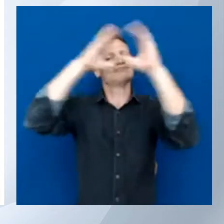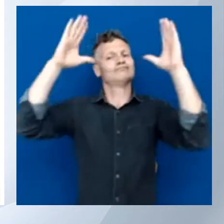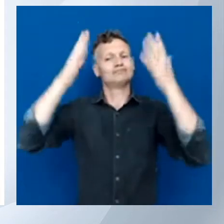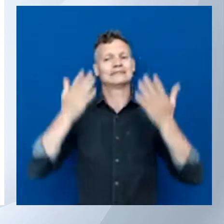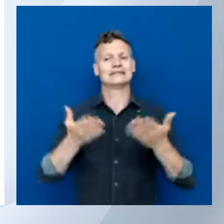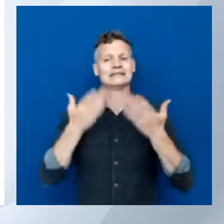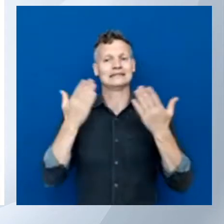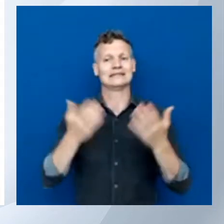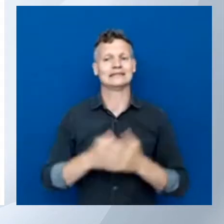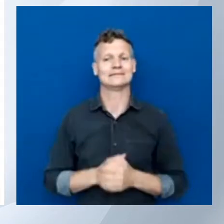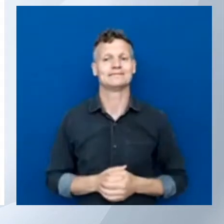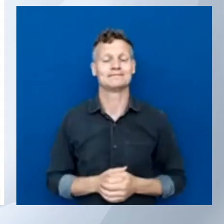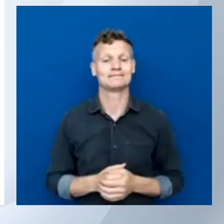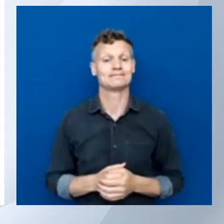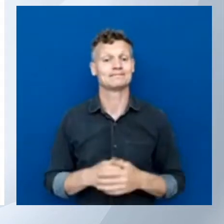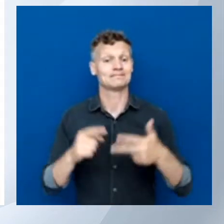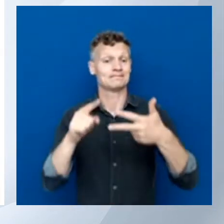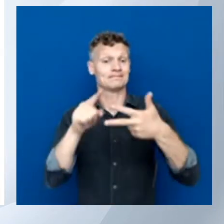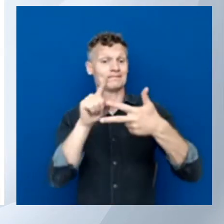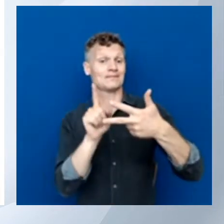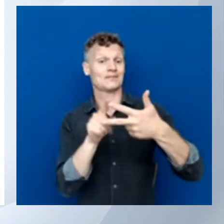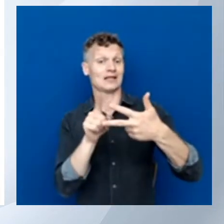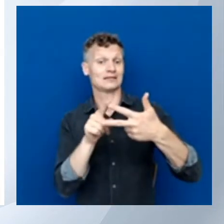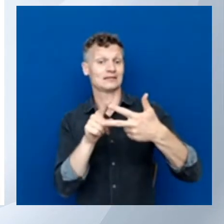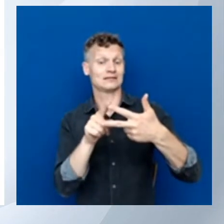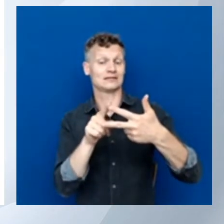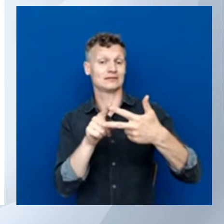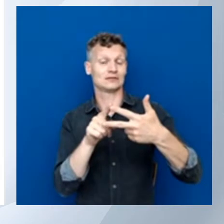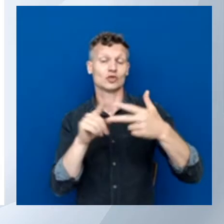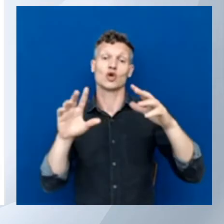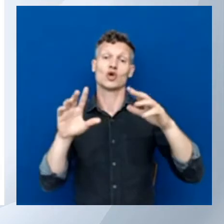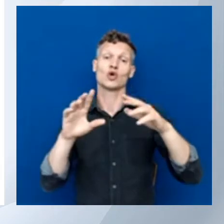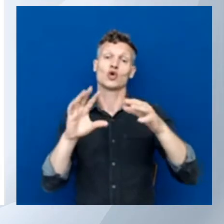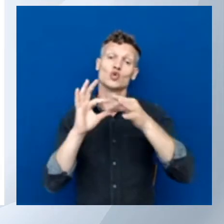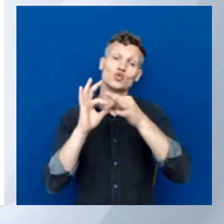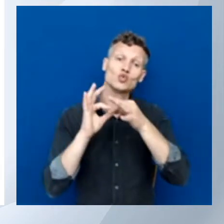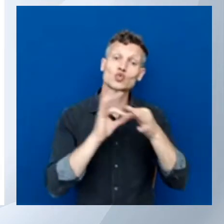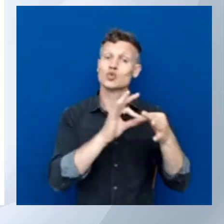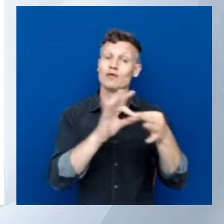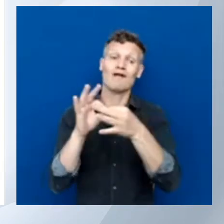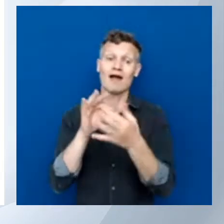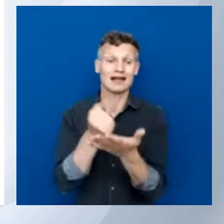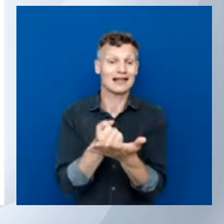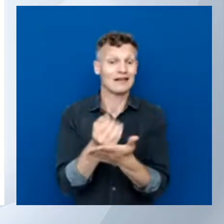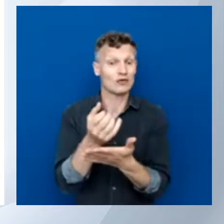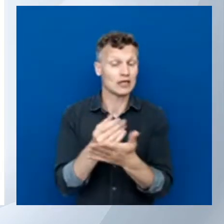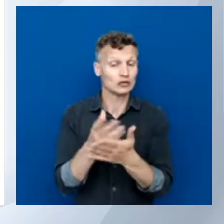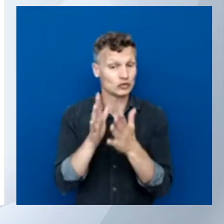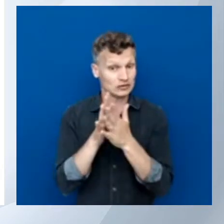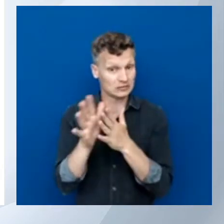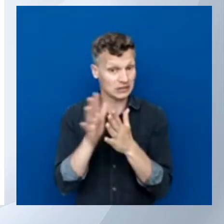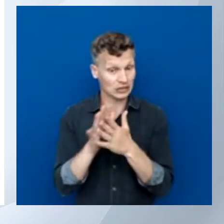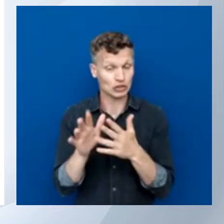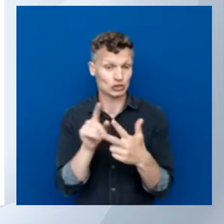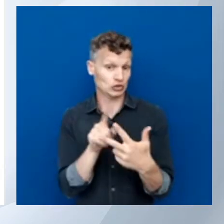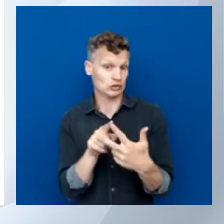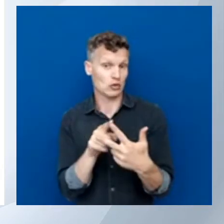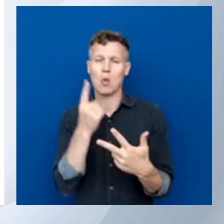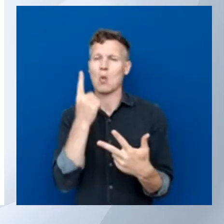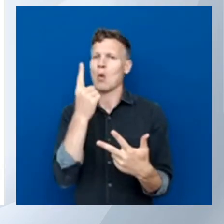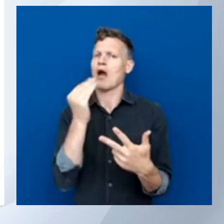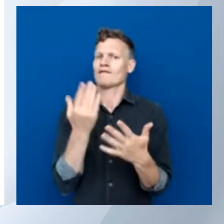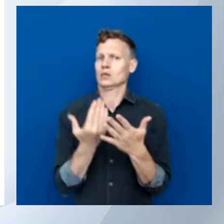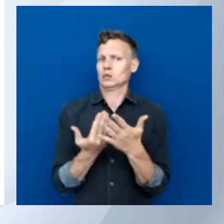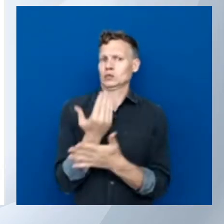next one is the Unified Information Explainer. This is one of the state-of-the-art NLP